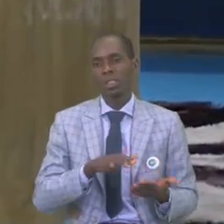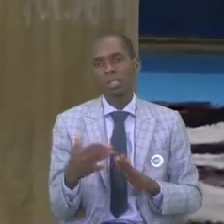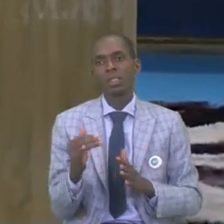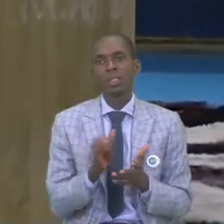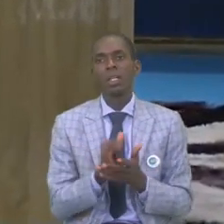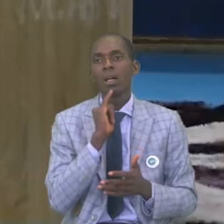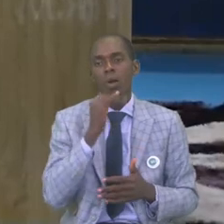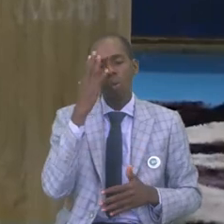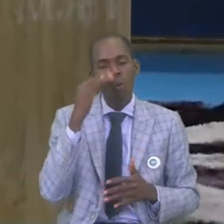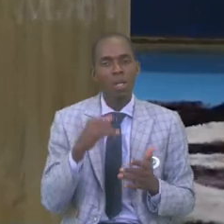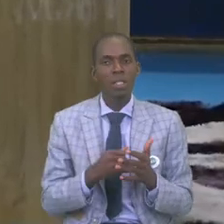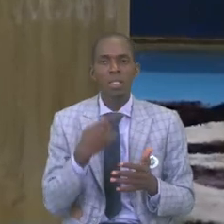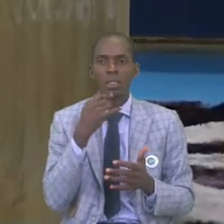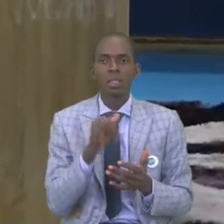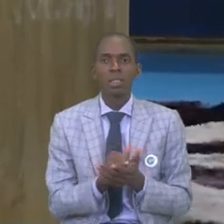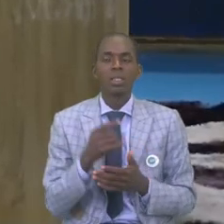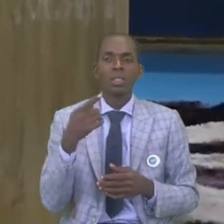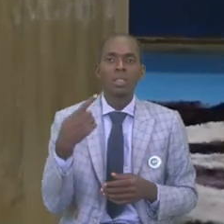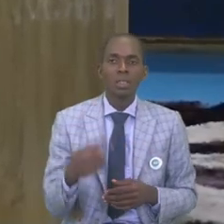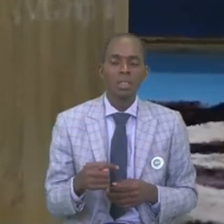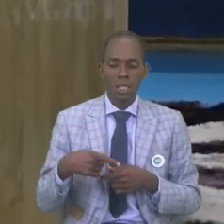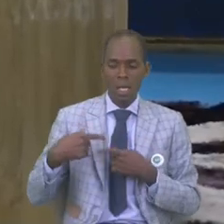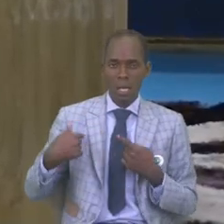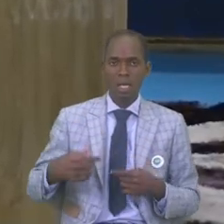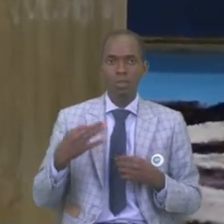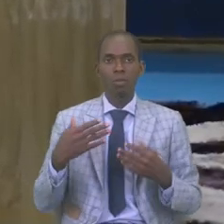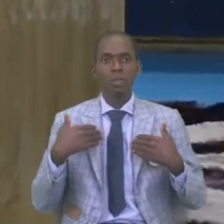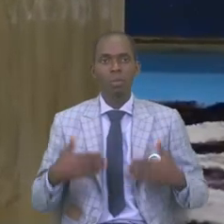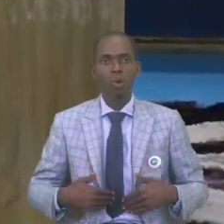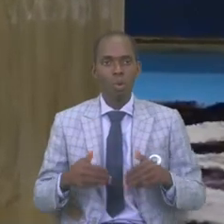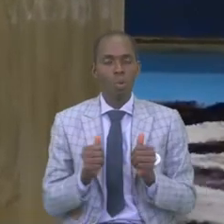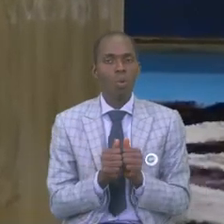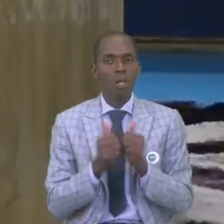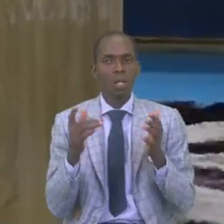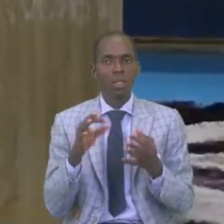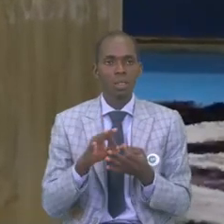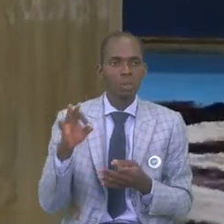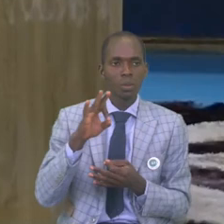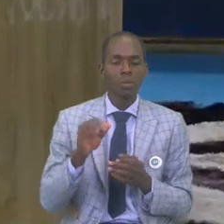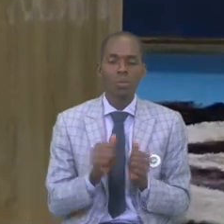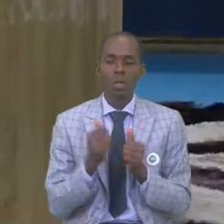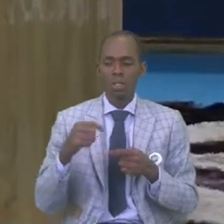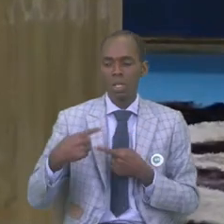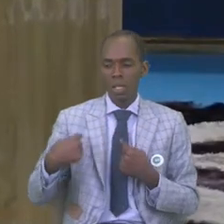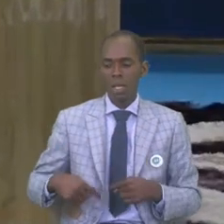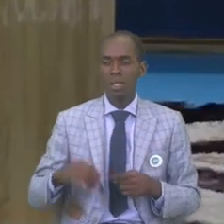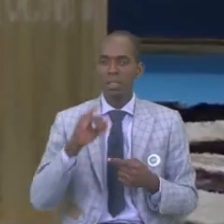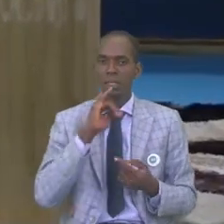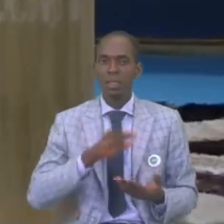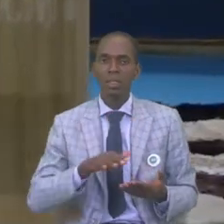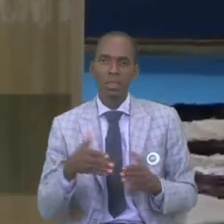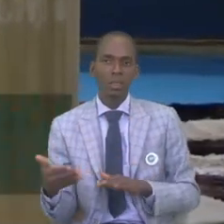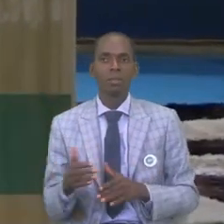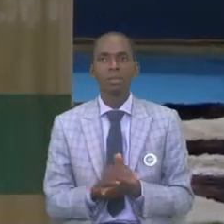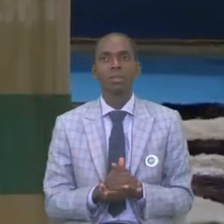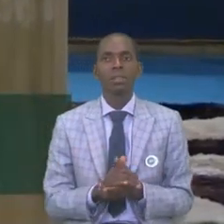the heart or the body without the spirit, without the heart, is dead. And so you check up